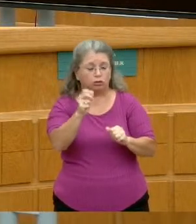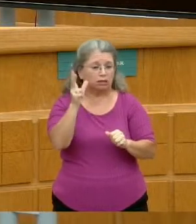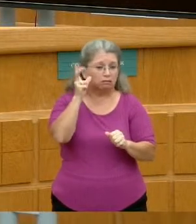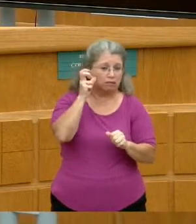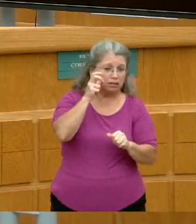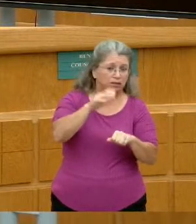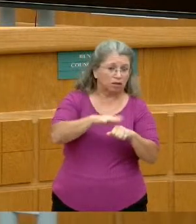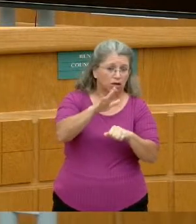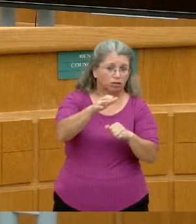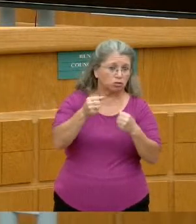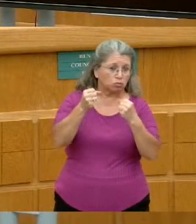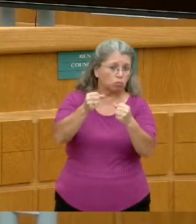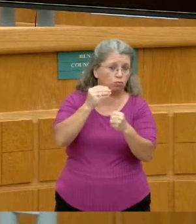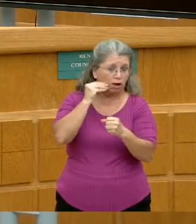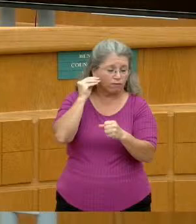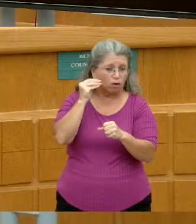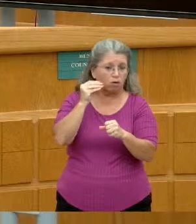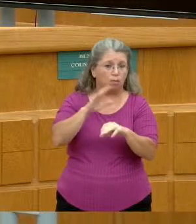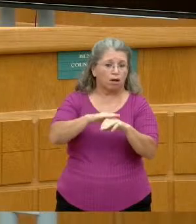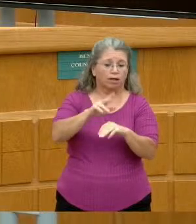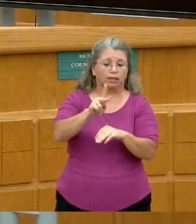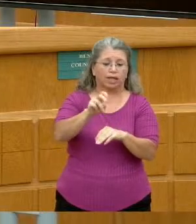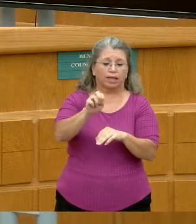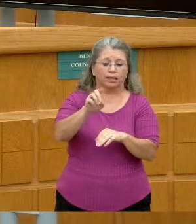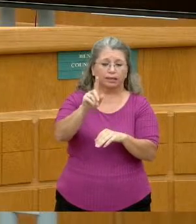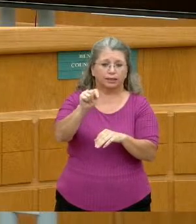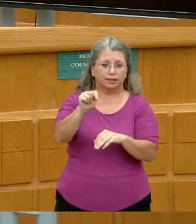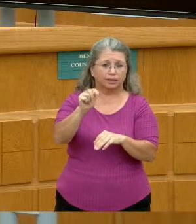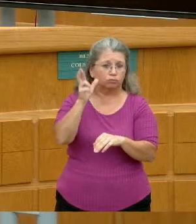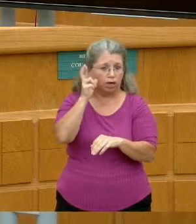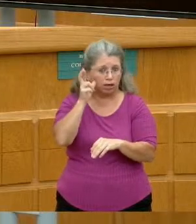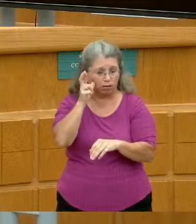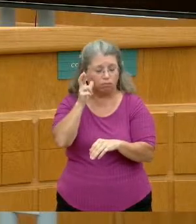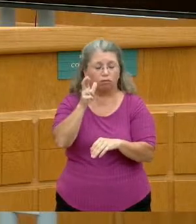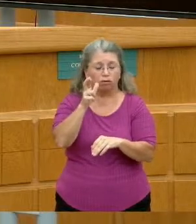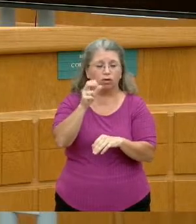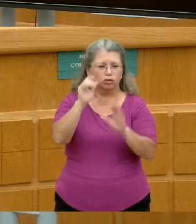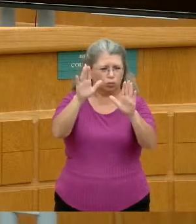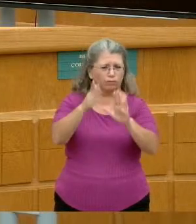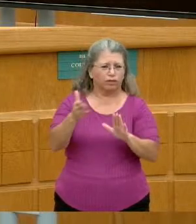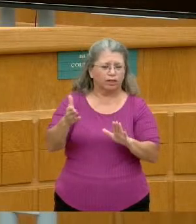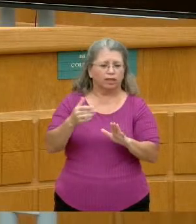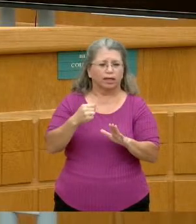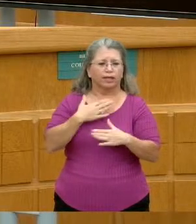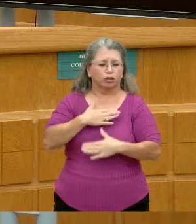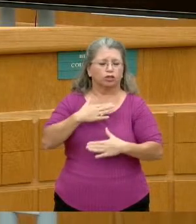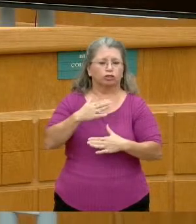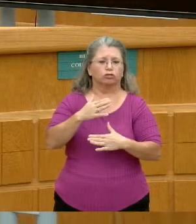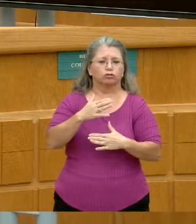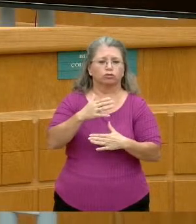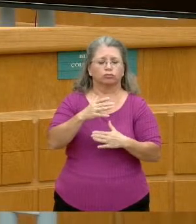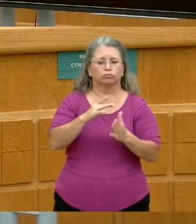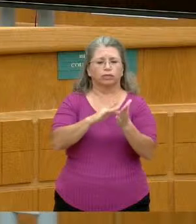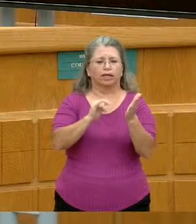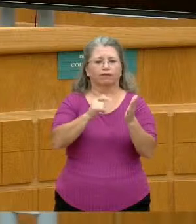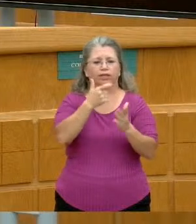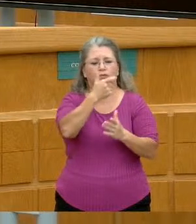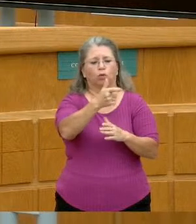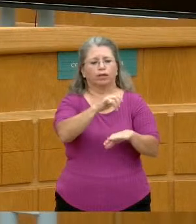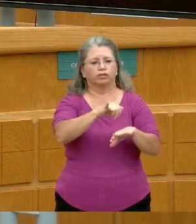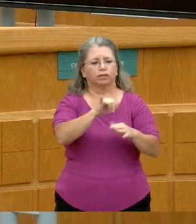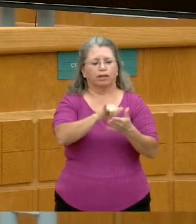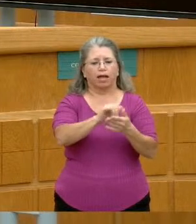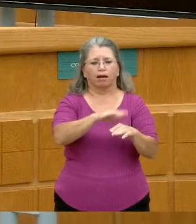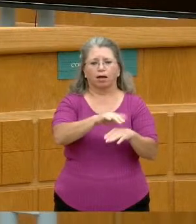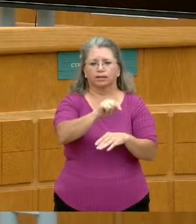And so it's a wonderful thing, and I would encourage you to take advantage of this fireworks display on television until we can have it